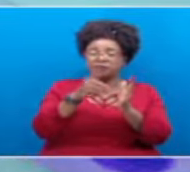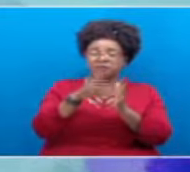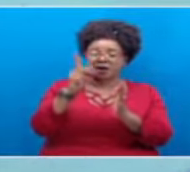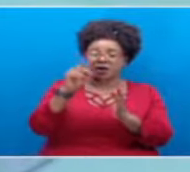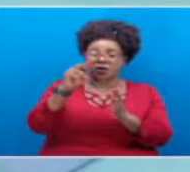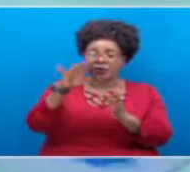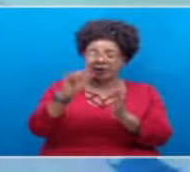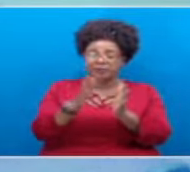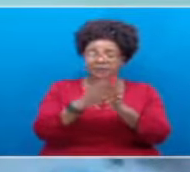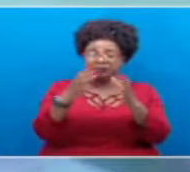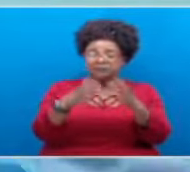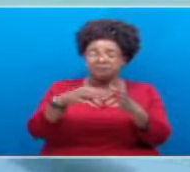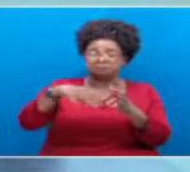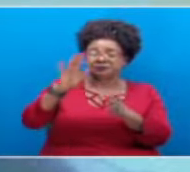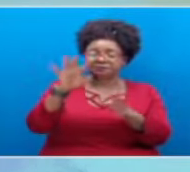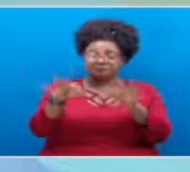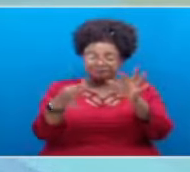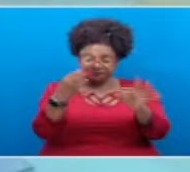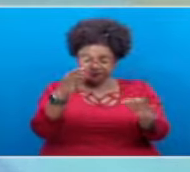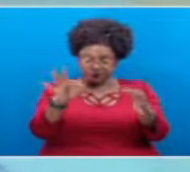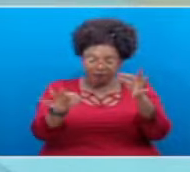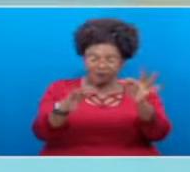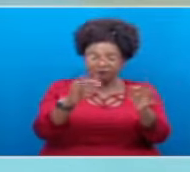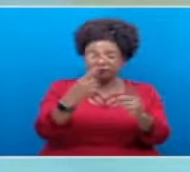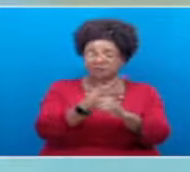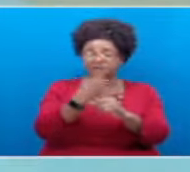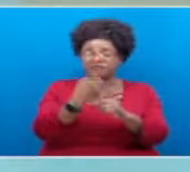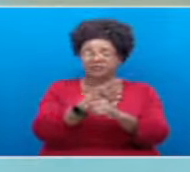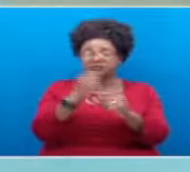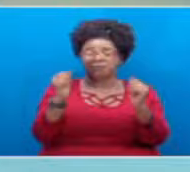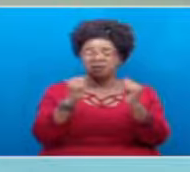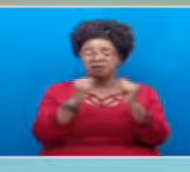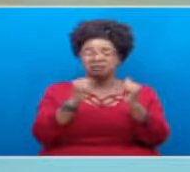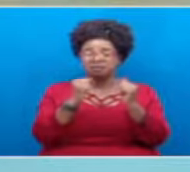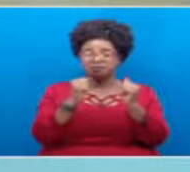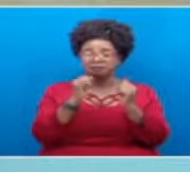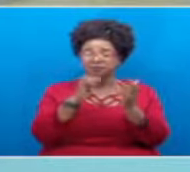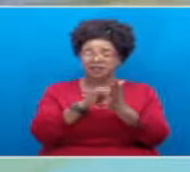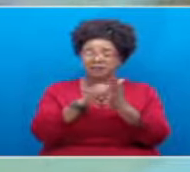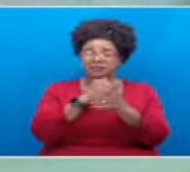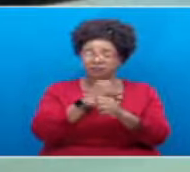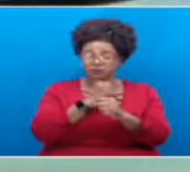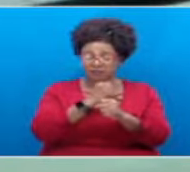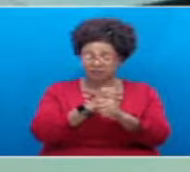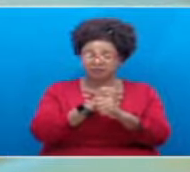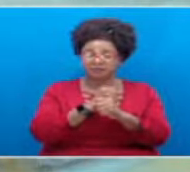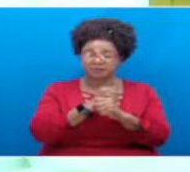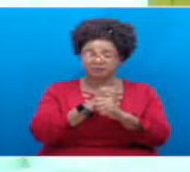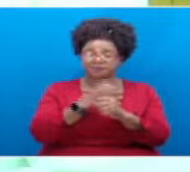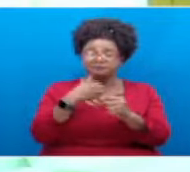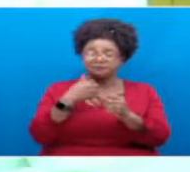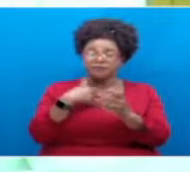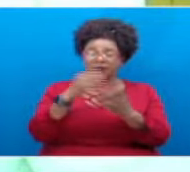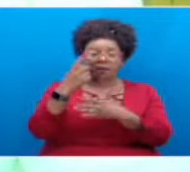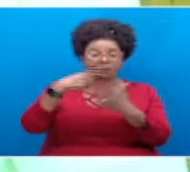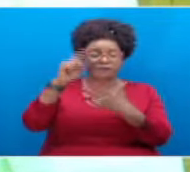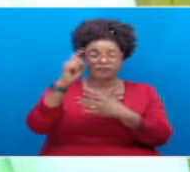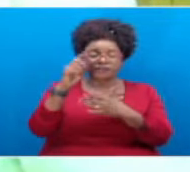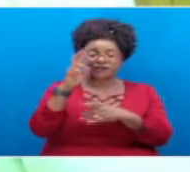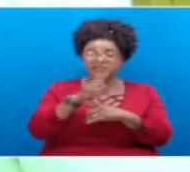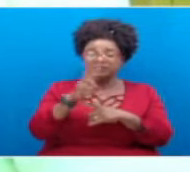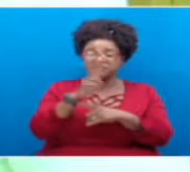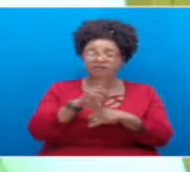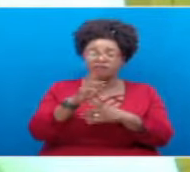continue analyzing data from the different malaria studies they have been carrying out. To him, the approval of the vaccine for large-scale